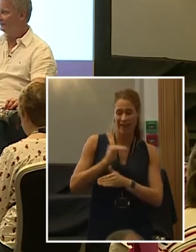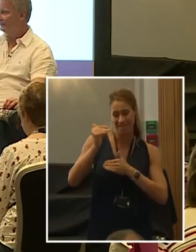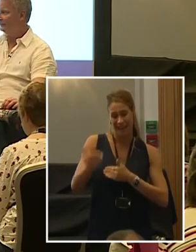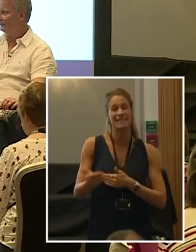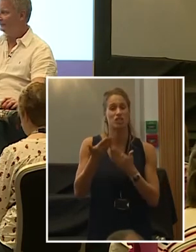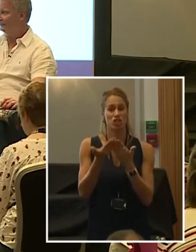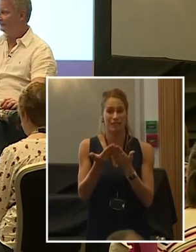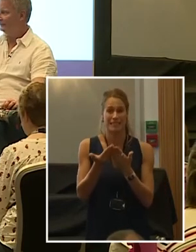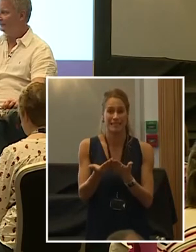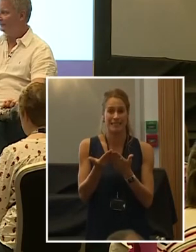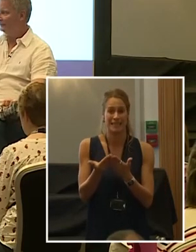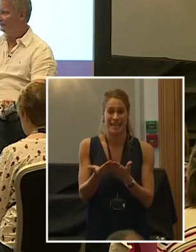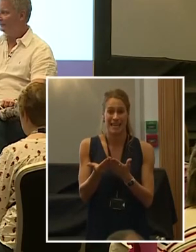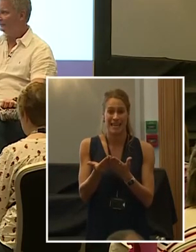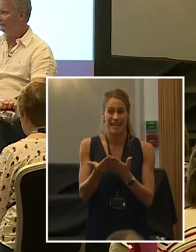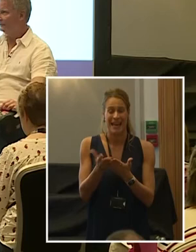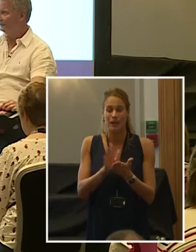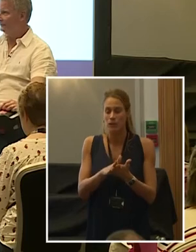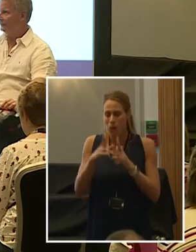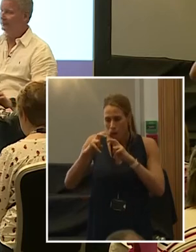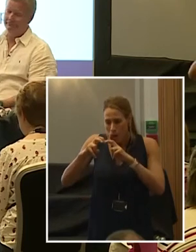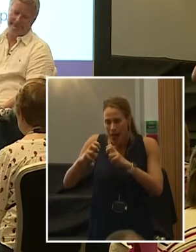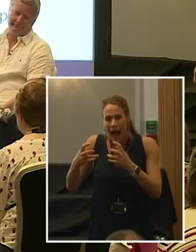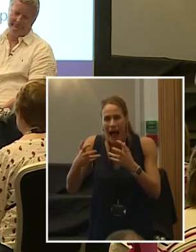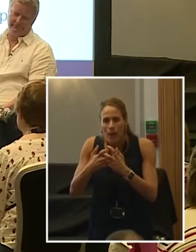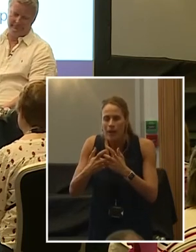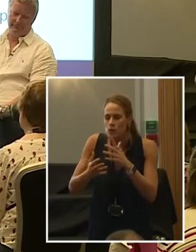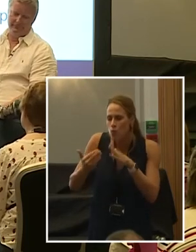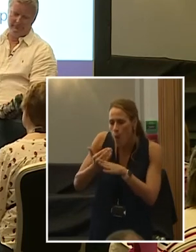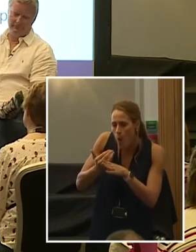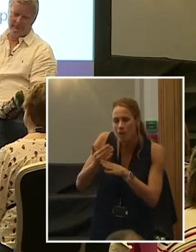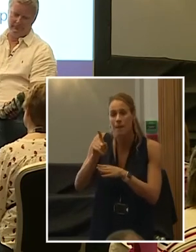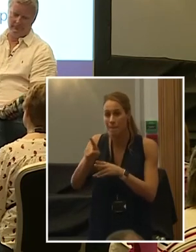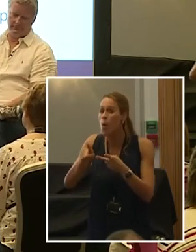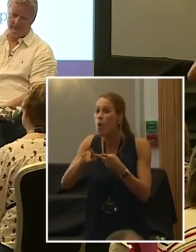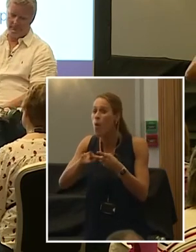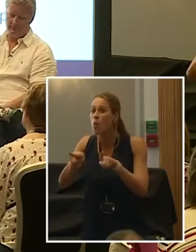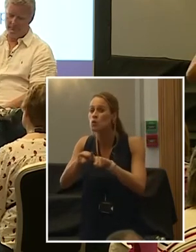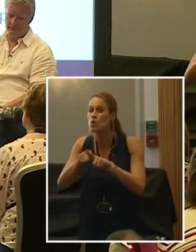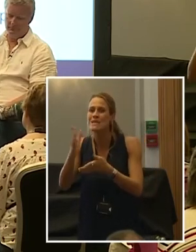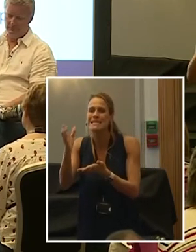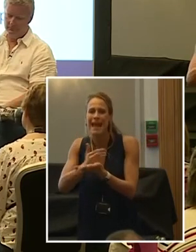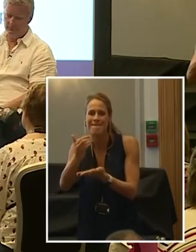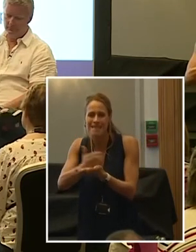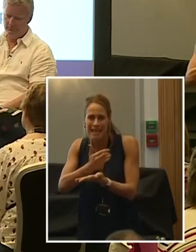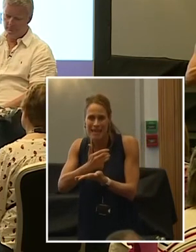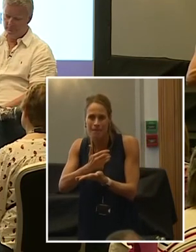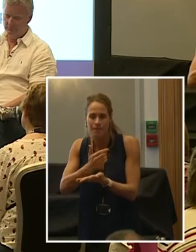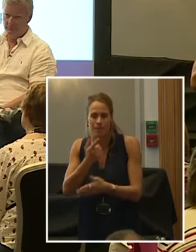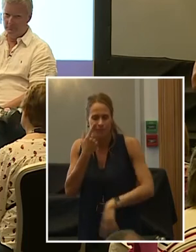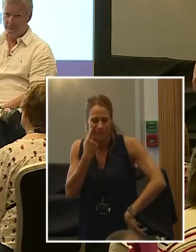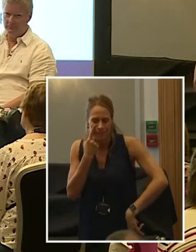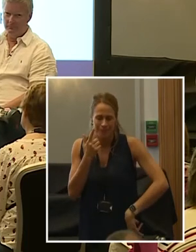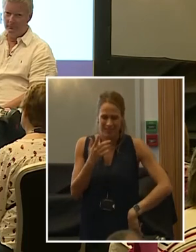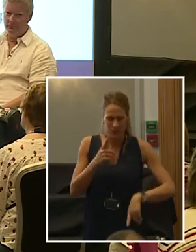also, they're partly looking at how well it's working, they're also looking at safety. And so when they were checking, because it appeared that there were more sort of